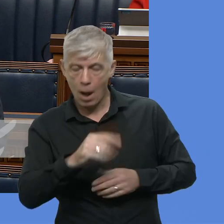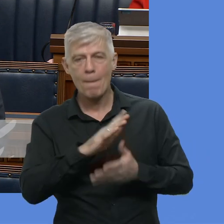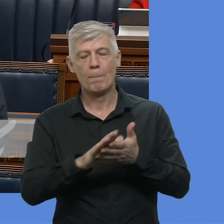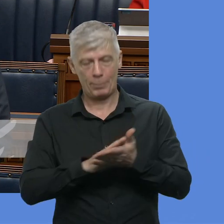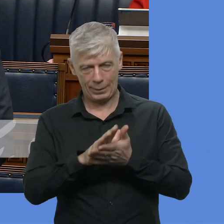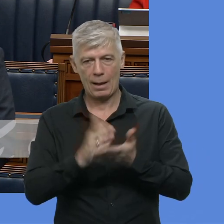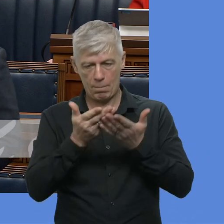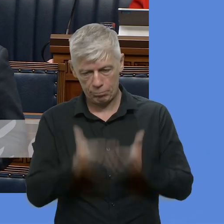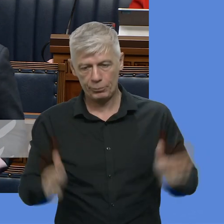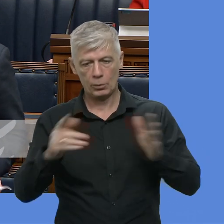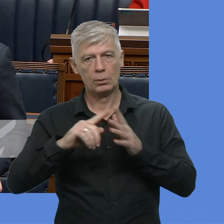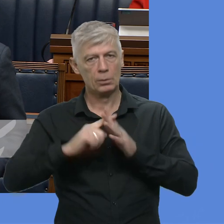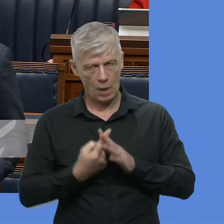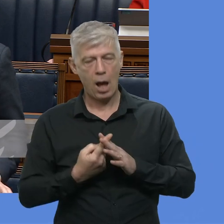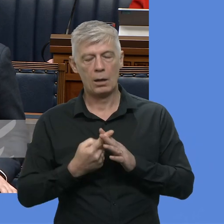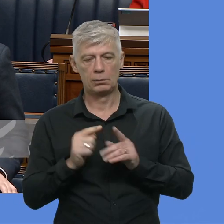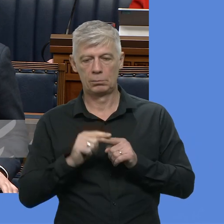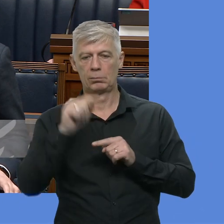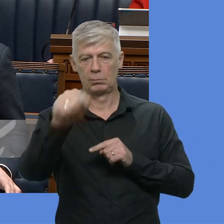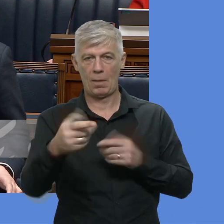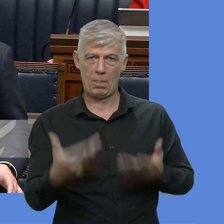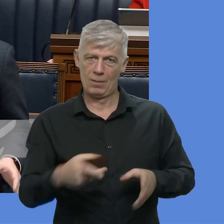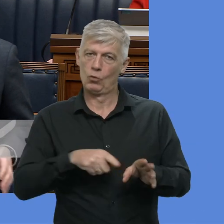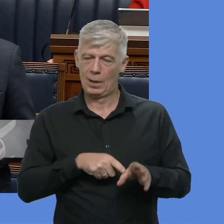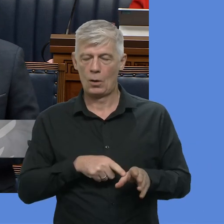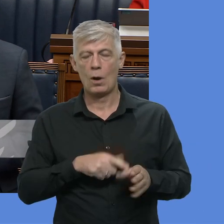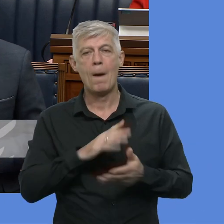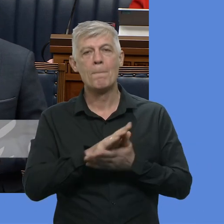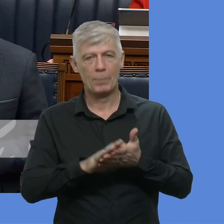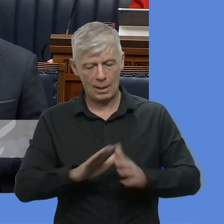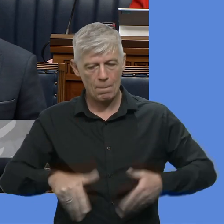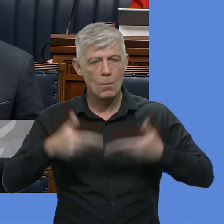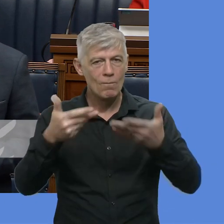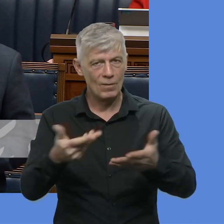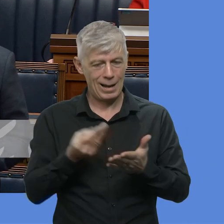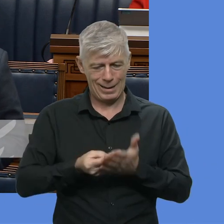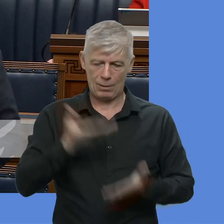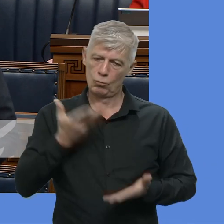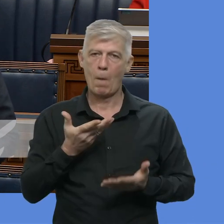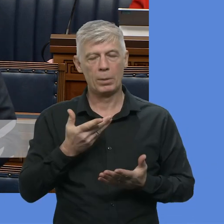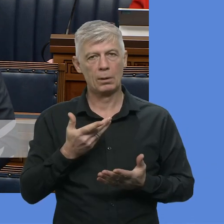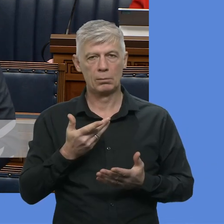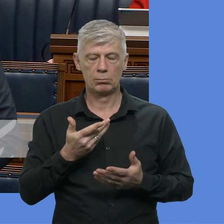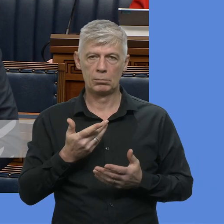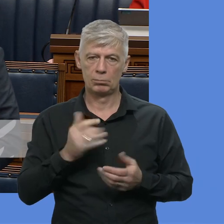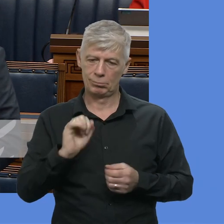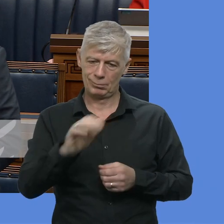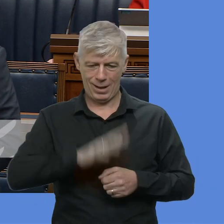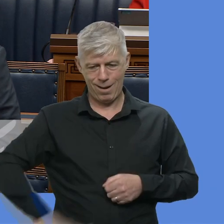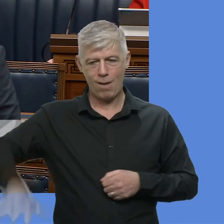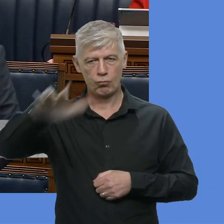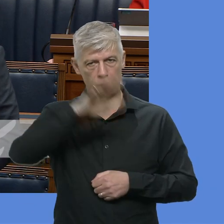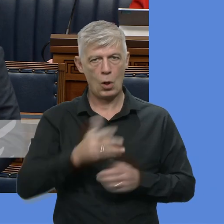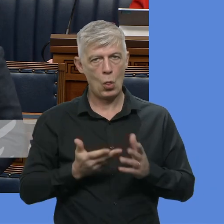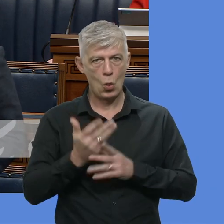which are programmed to begin later this year. This will provide an economic boost to the wider Ards and North Down economy through